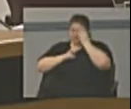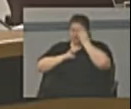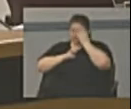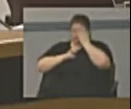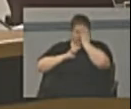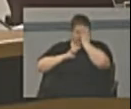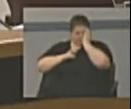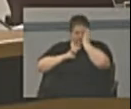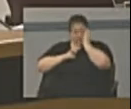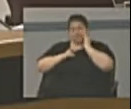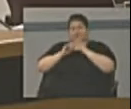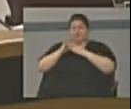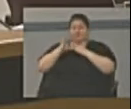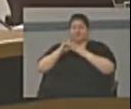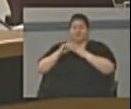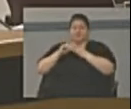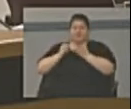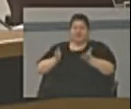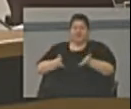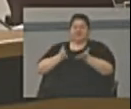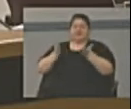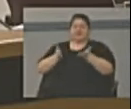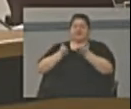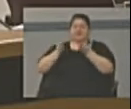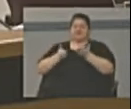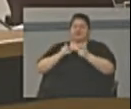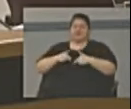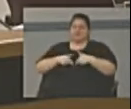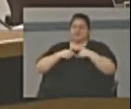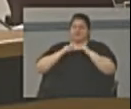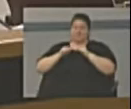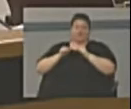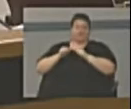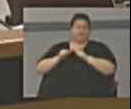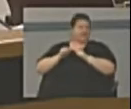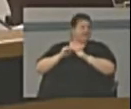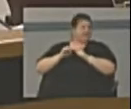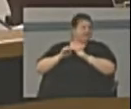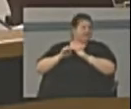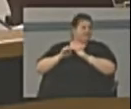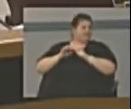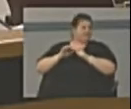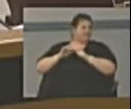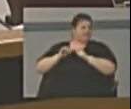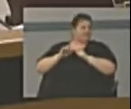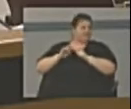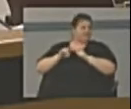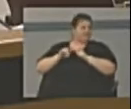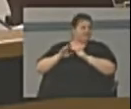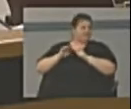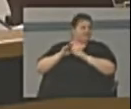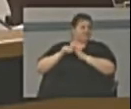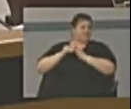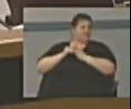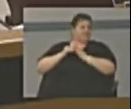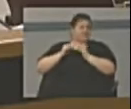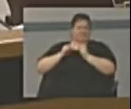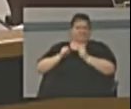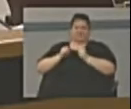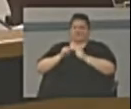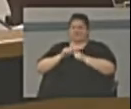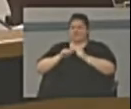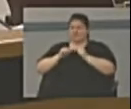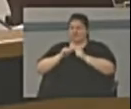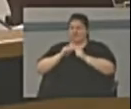that it will enhance the livability of the Main Street corridor down to the train